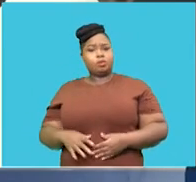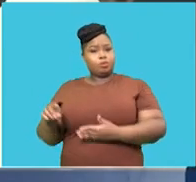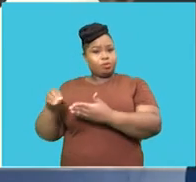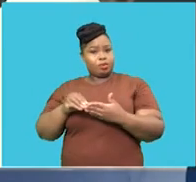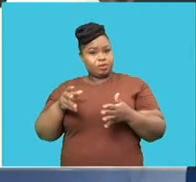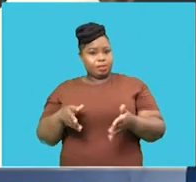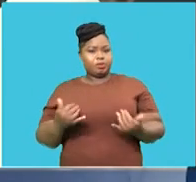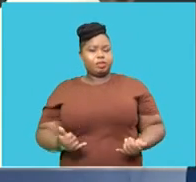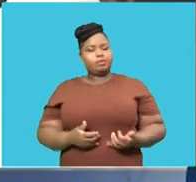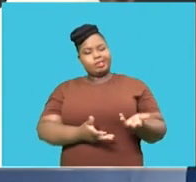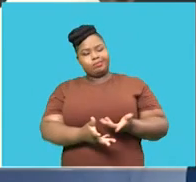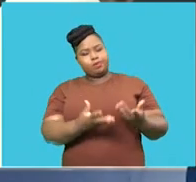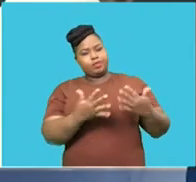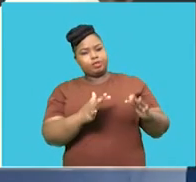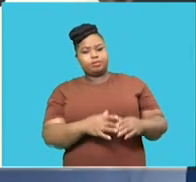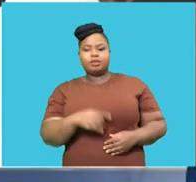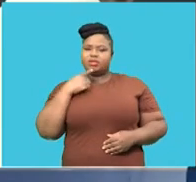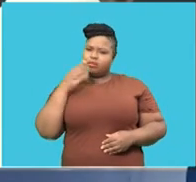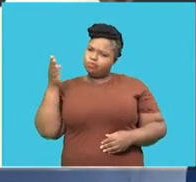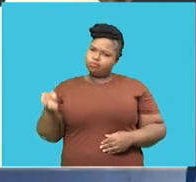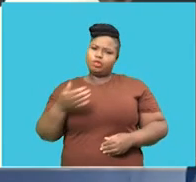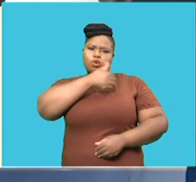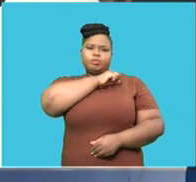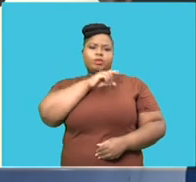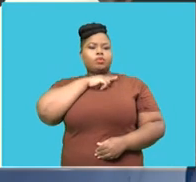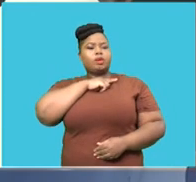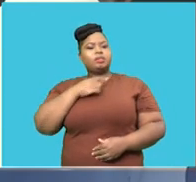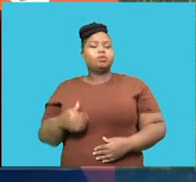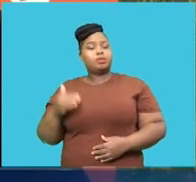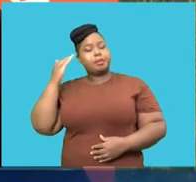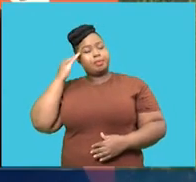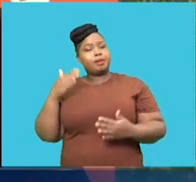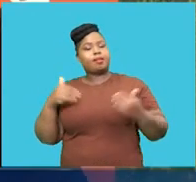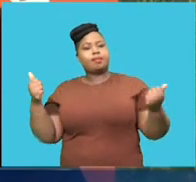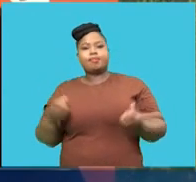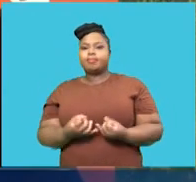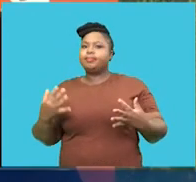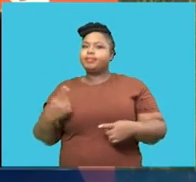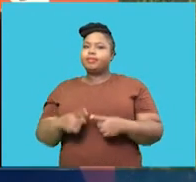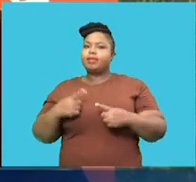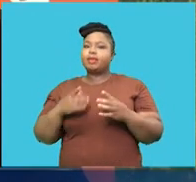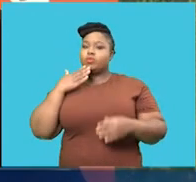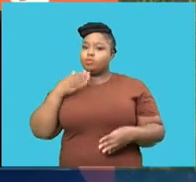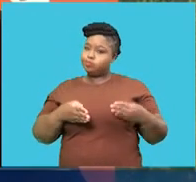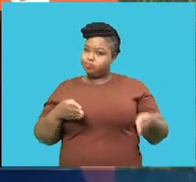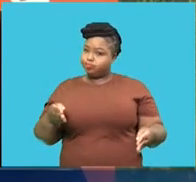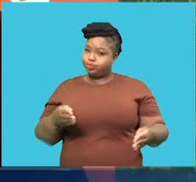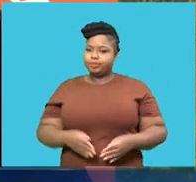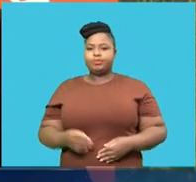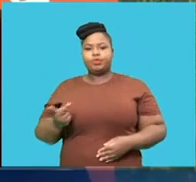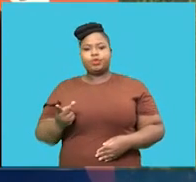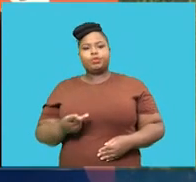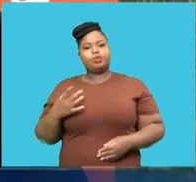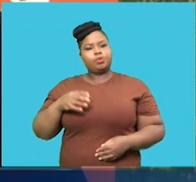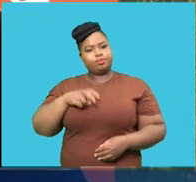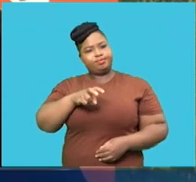today. I spoke to him. I said, let's take to the hospital. There's a challenge of mental health from a lot of players who are here. We'll be going